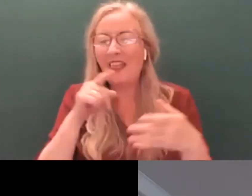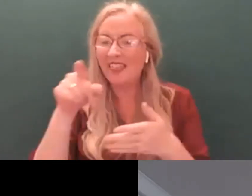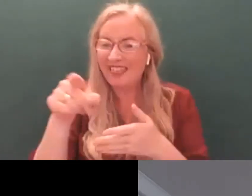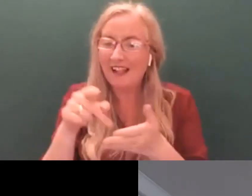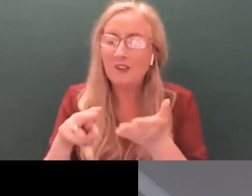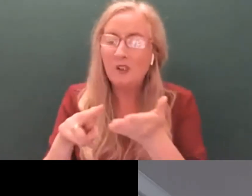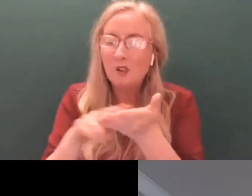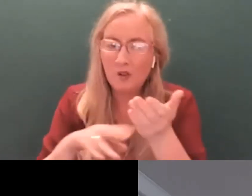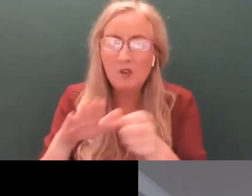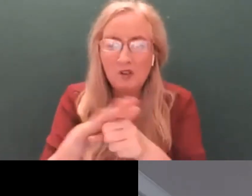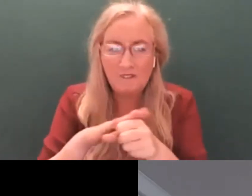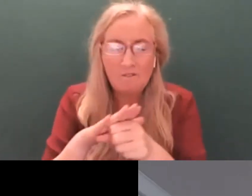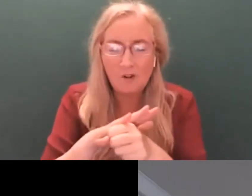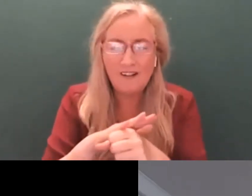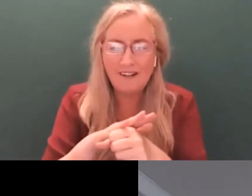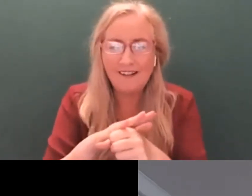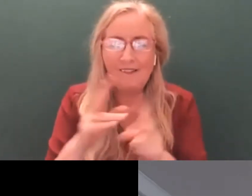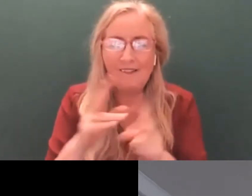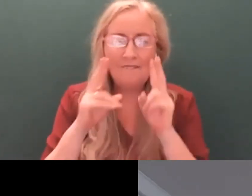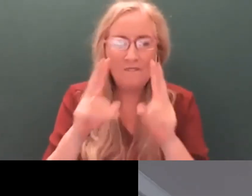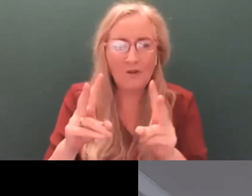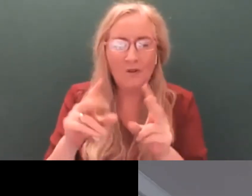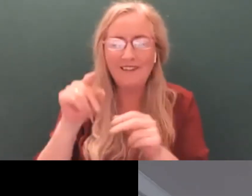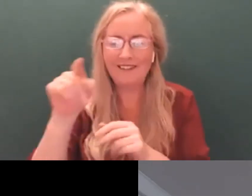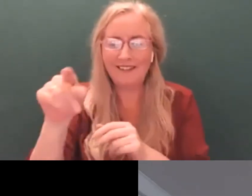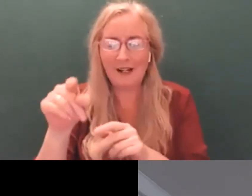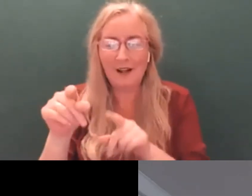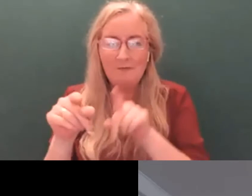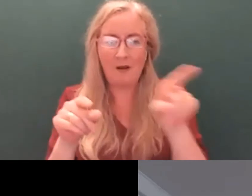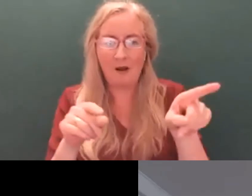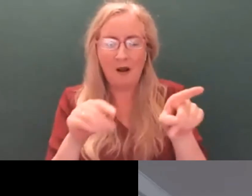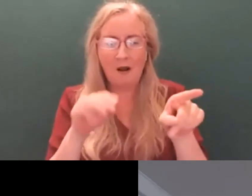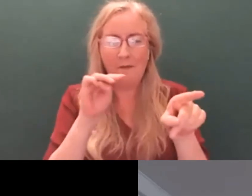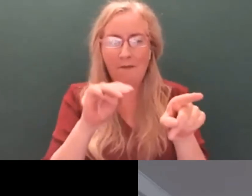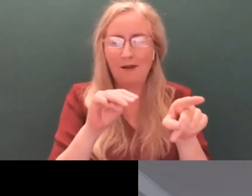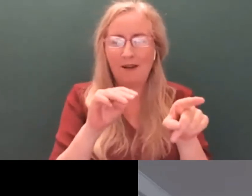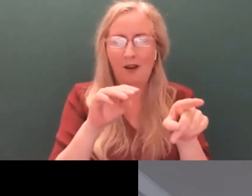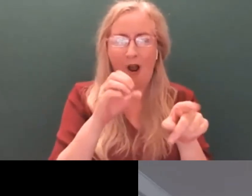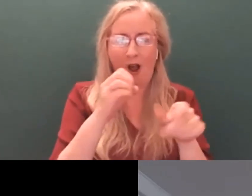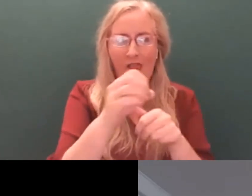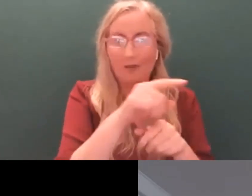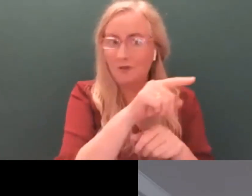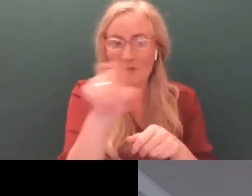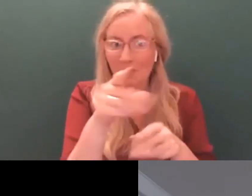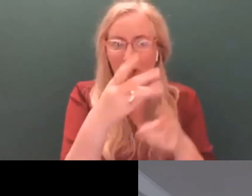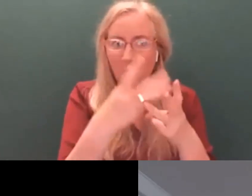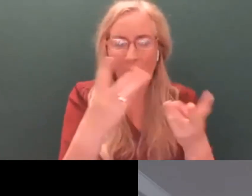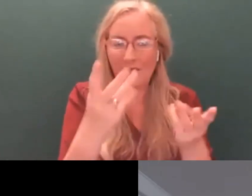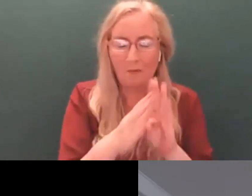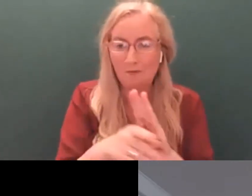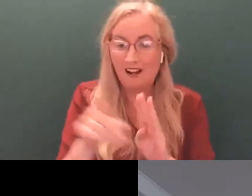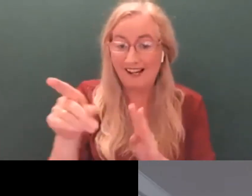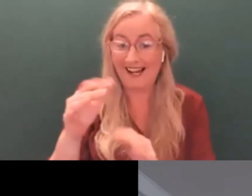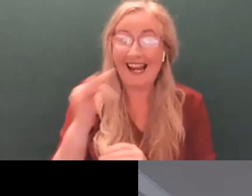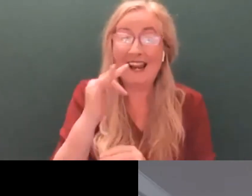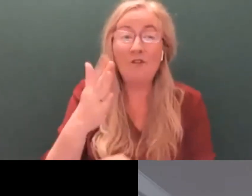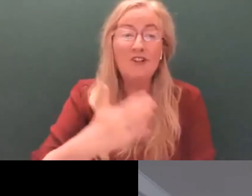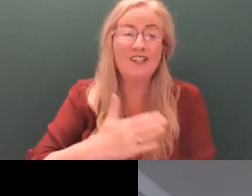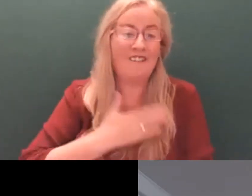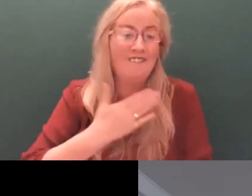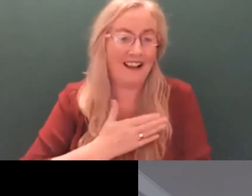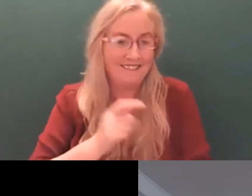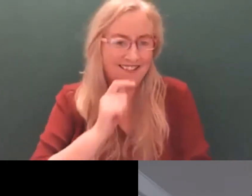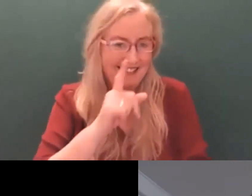observation for others who may not wish to fall foul of that one. but you've survived to tell the tale and you've shared